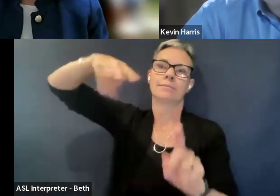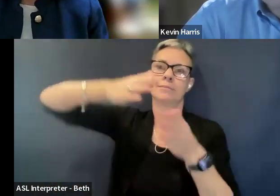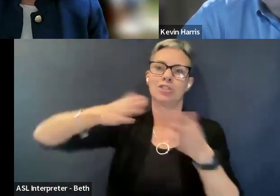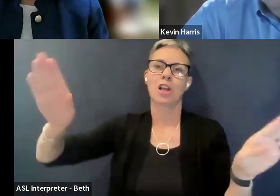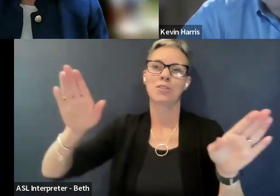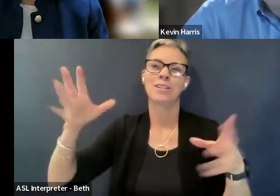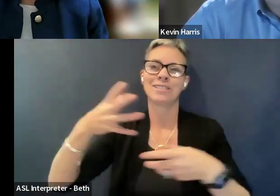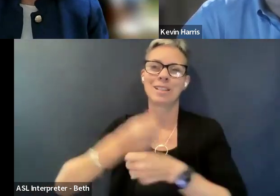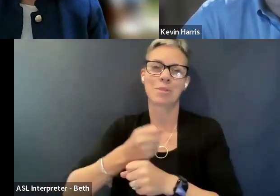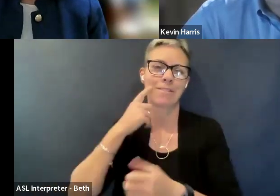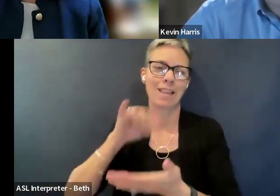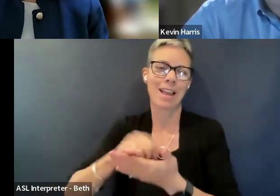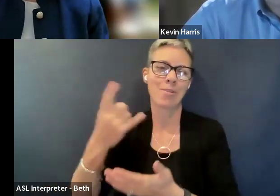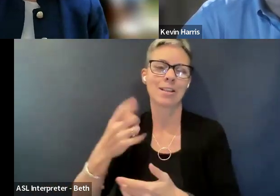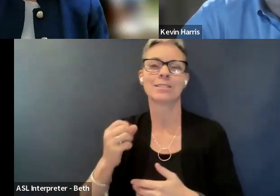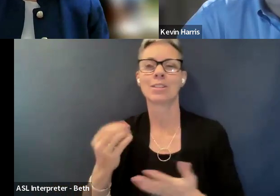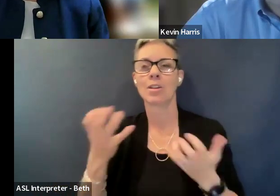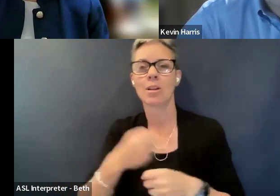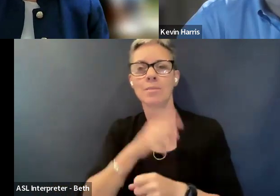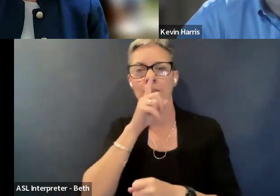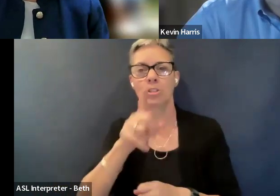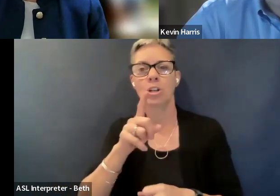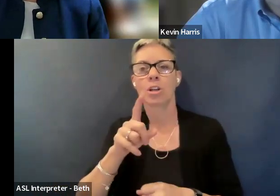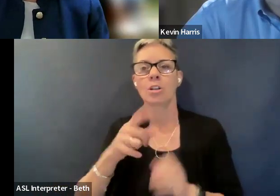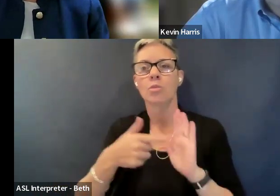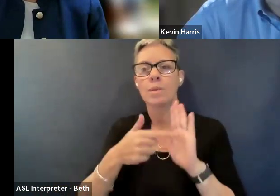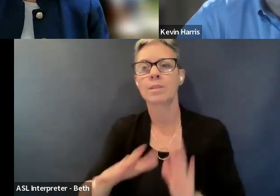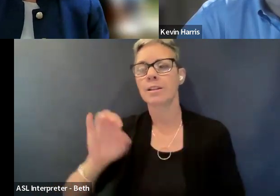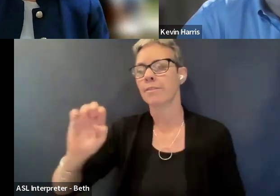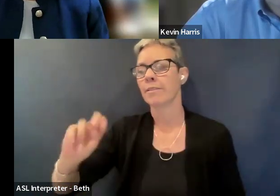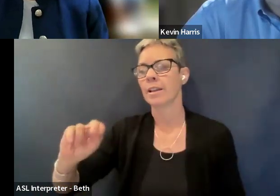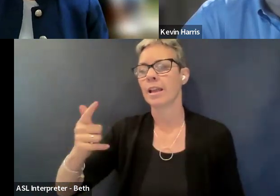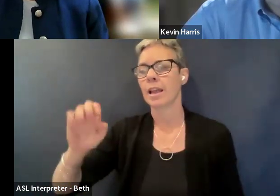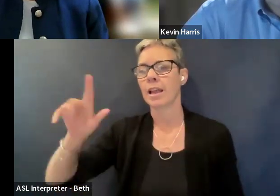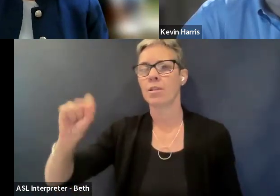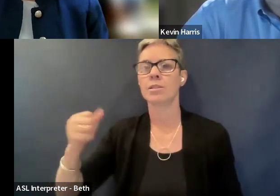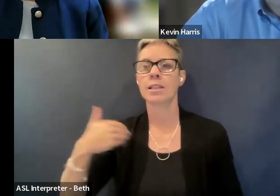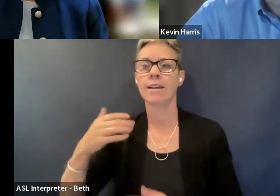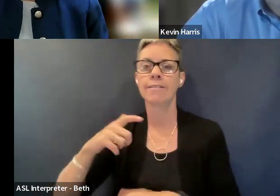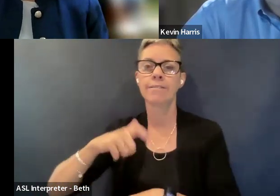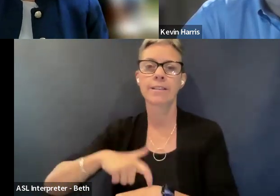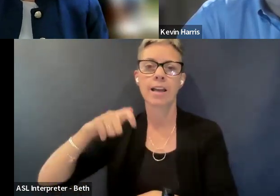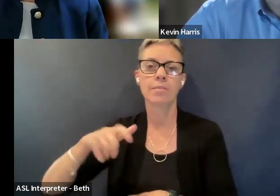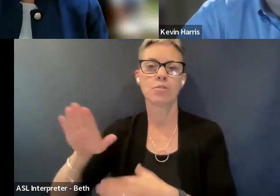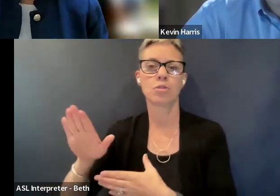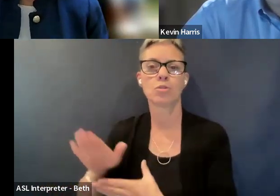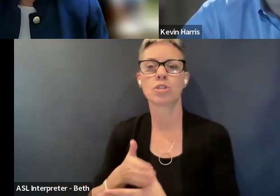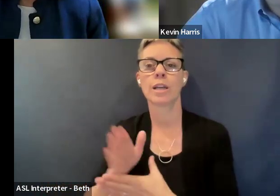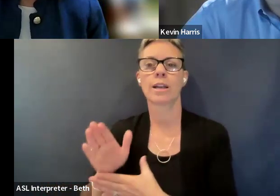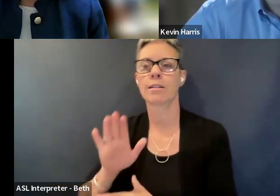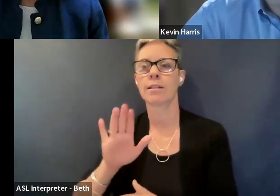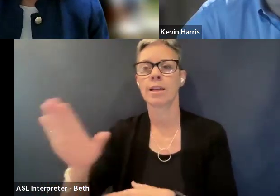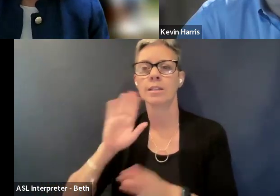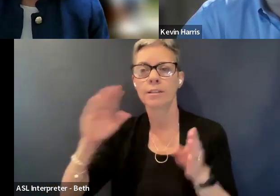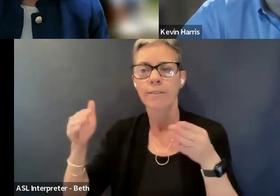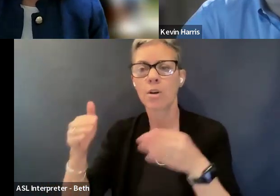time. I want to make sure Representative Ingalls has some time to share what he's been working on, which